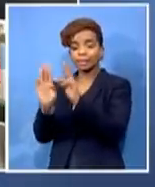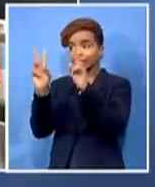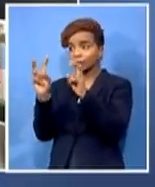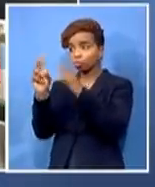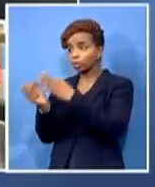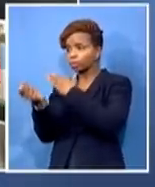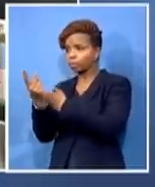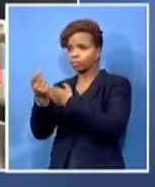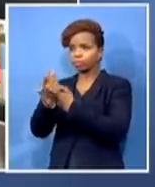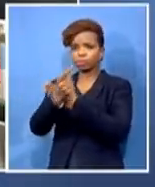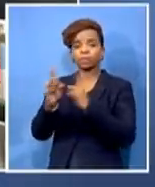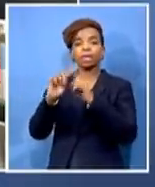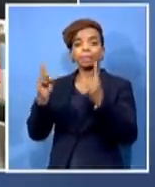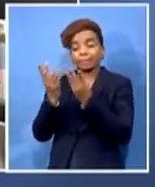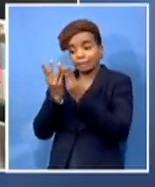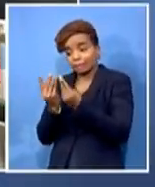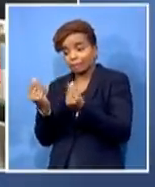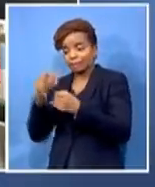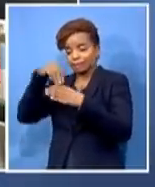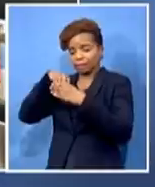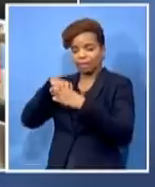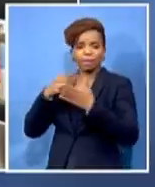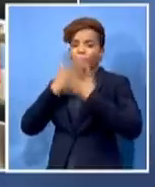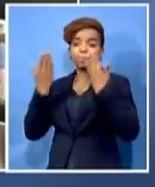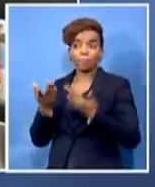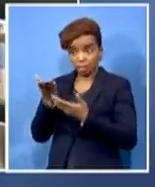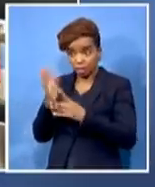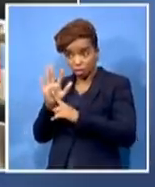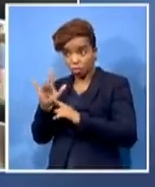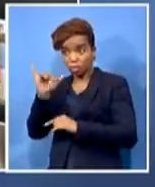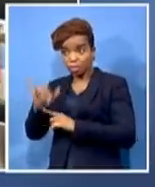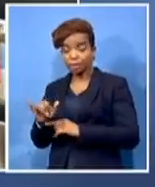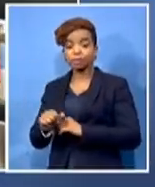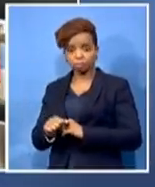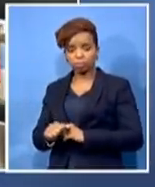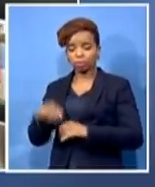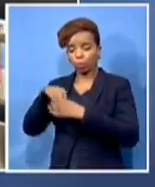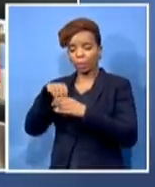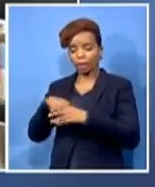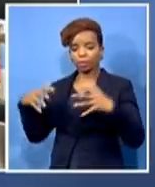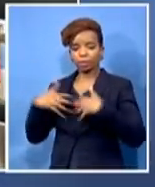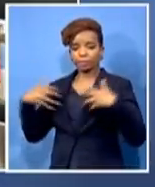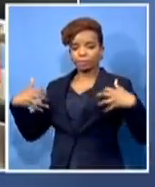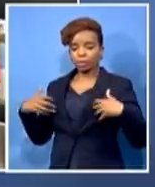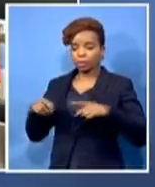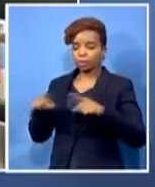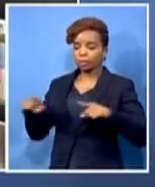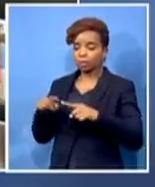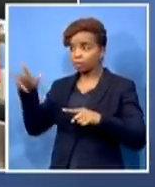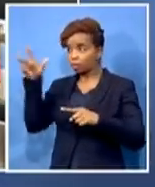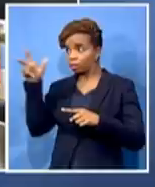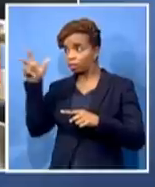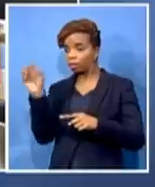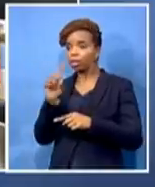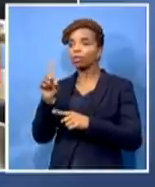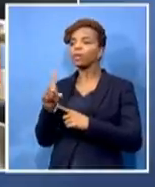that there's frustration within, that there is nobody to listen to what either leaders, former leaders, or